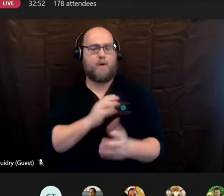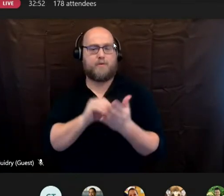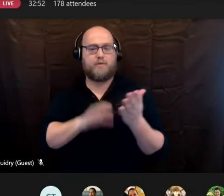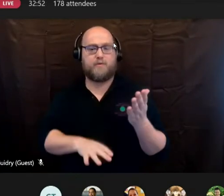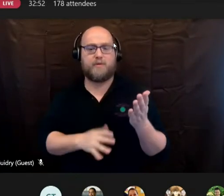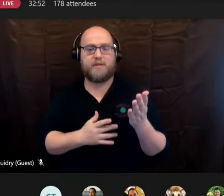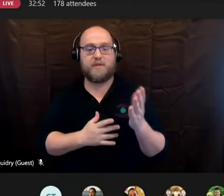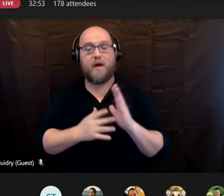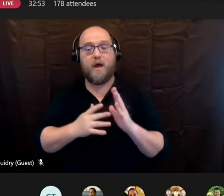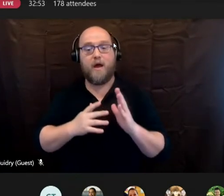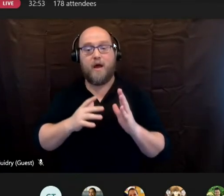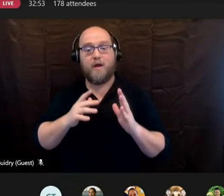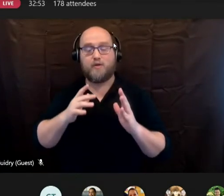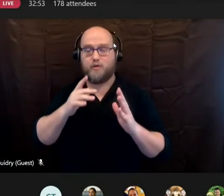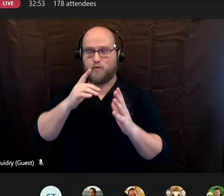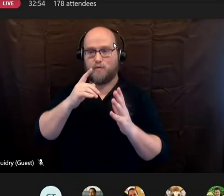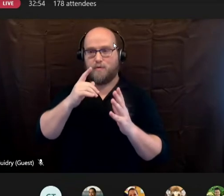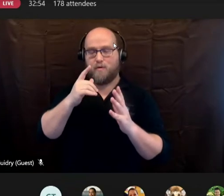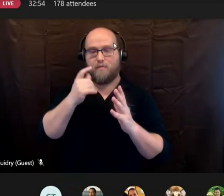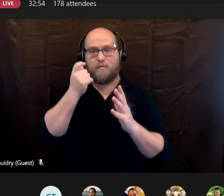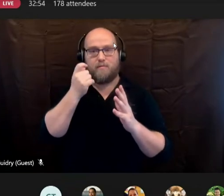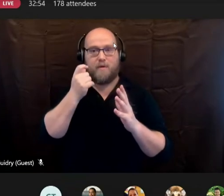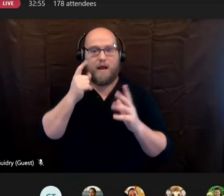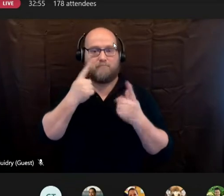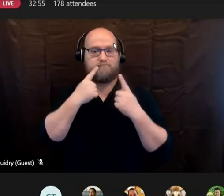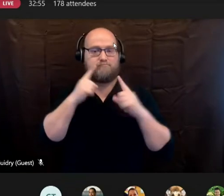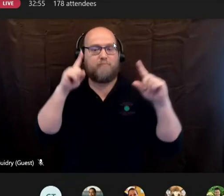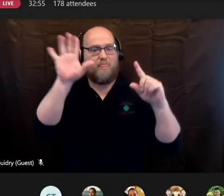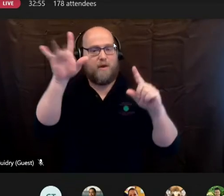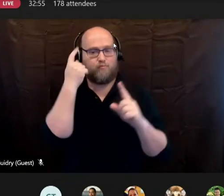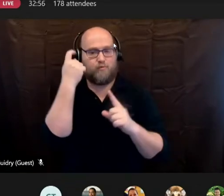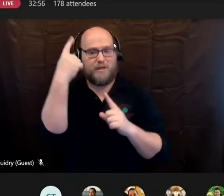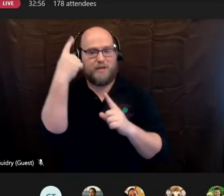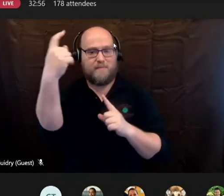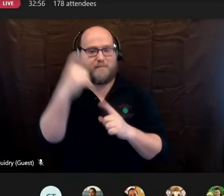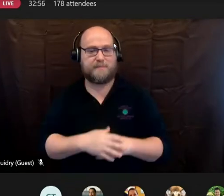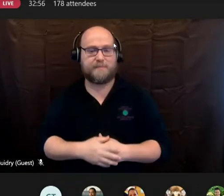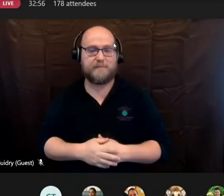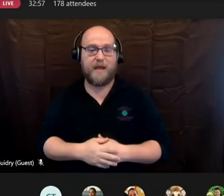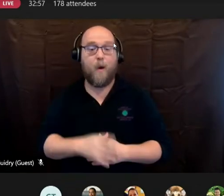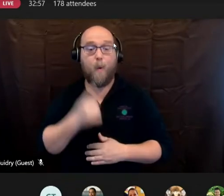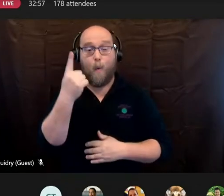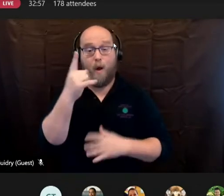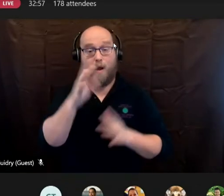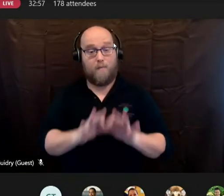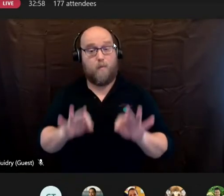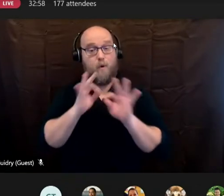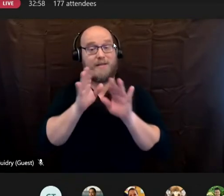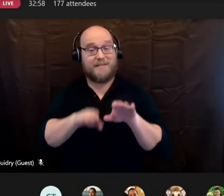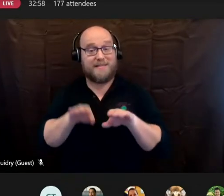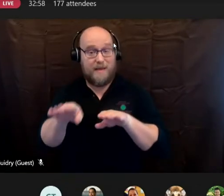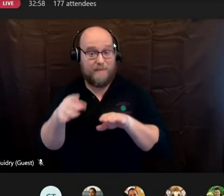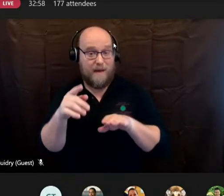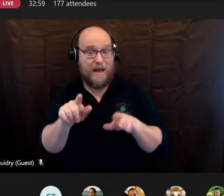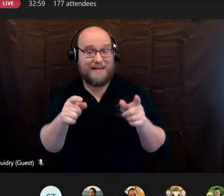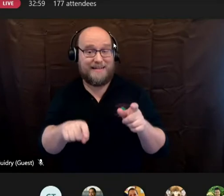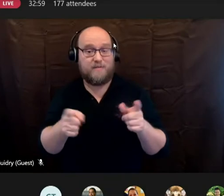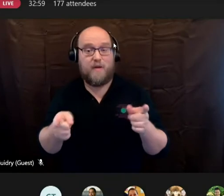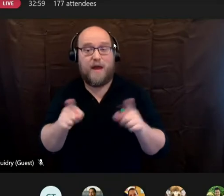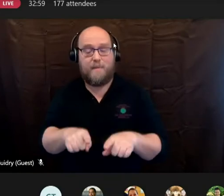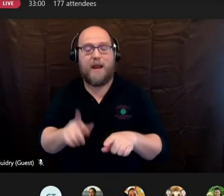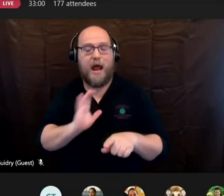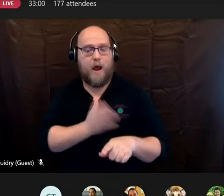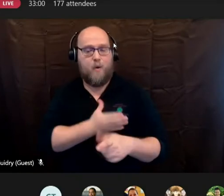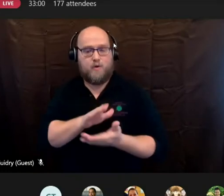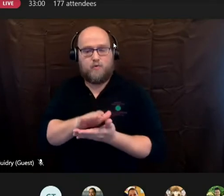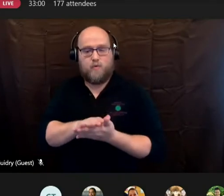need to vote on the academic and student well-being recovery plan that we're discussing today. We hope they'll take that action tomorrow night at